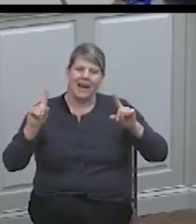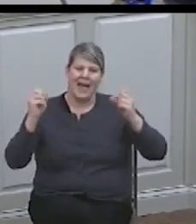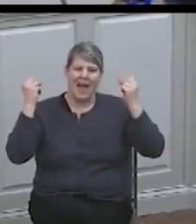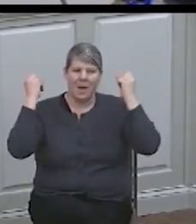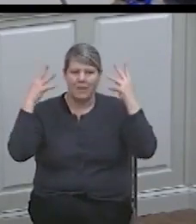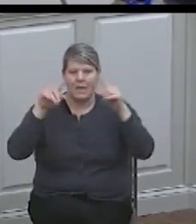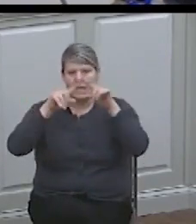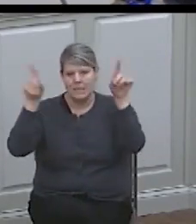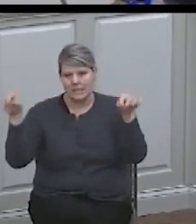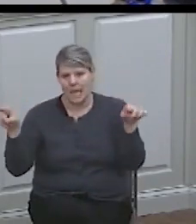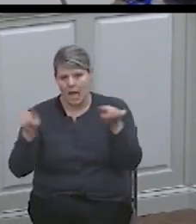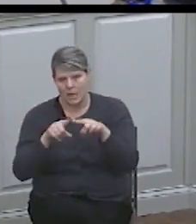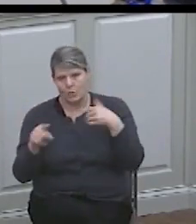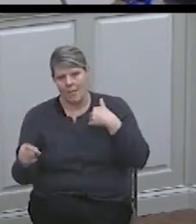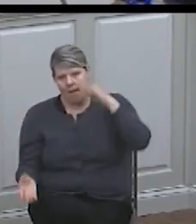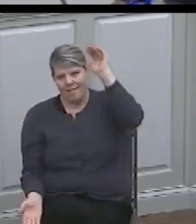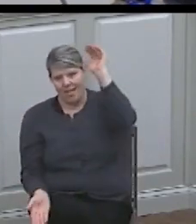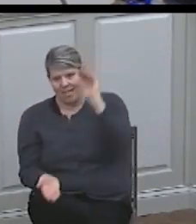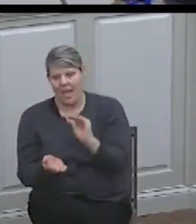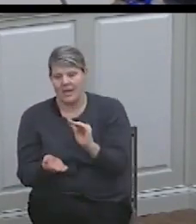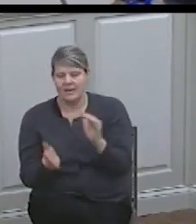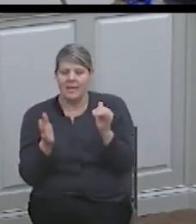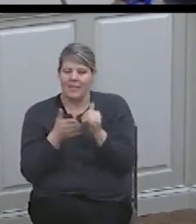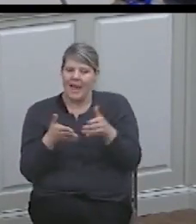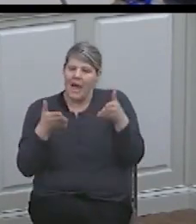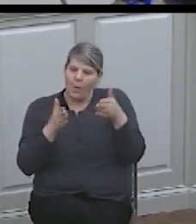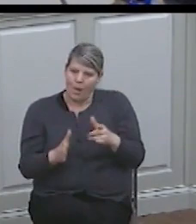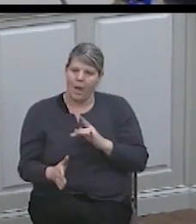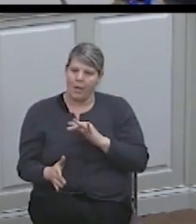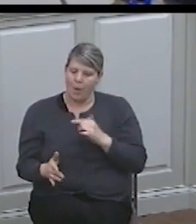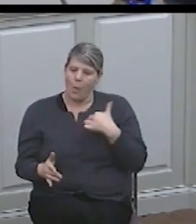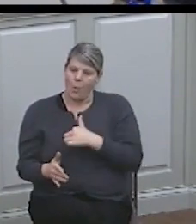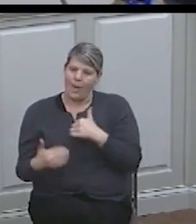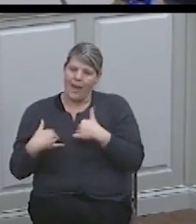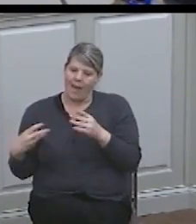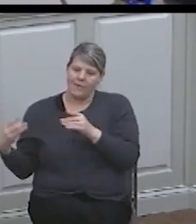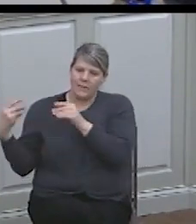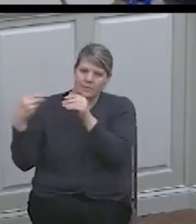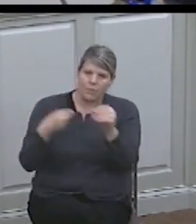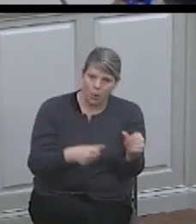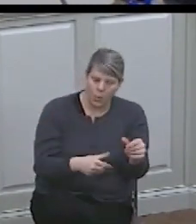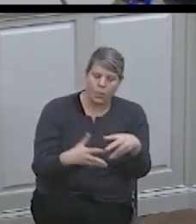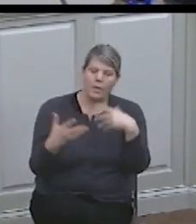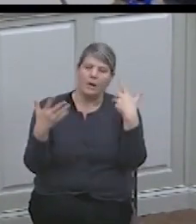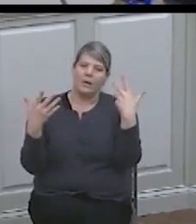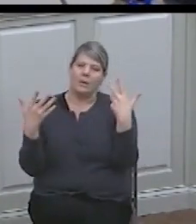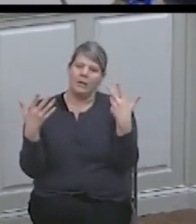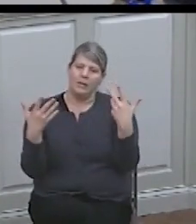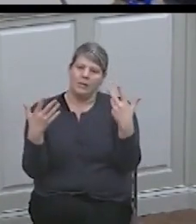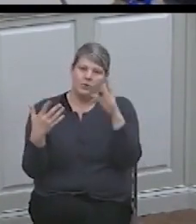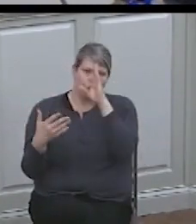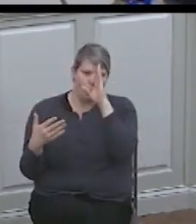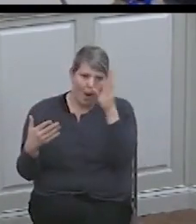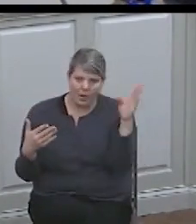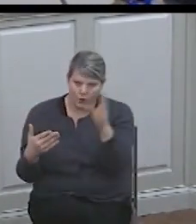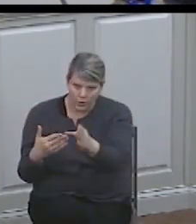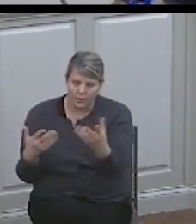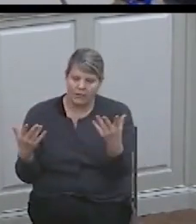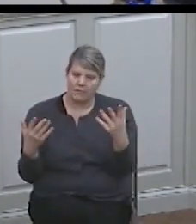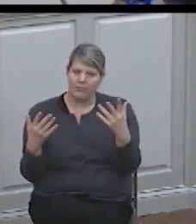that's out there, and so that you do have effective wayfinding, effective directional information being provided